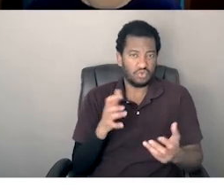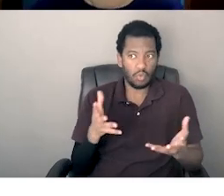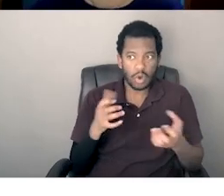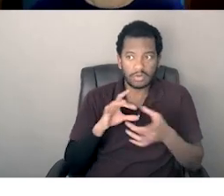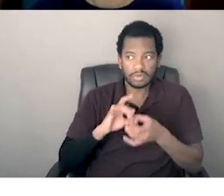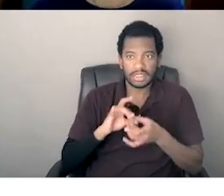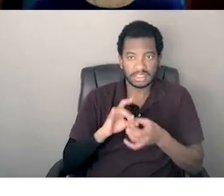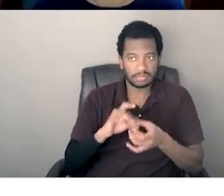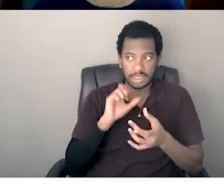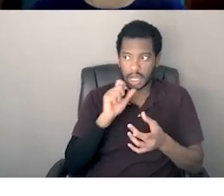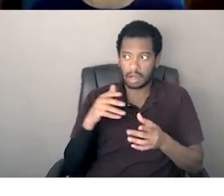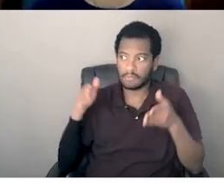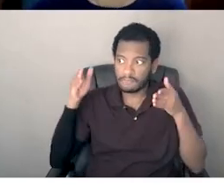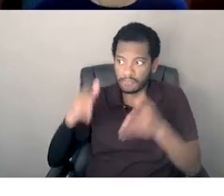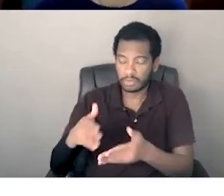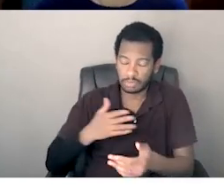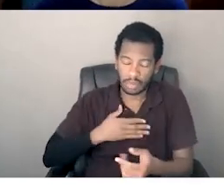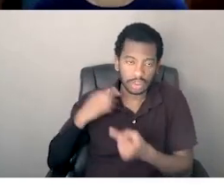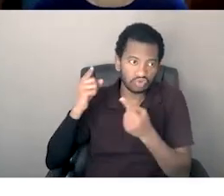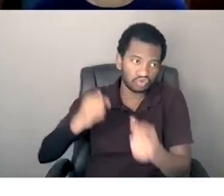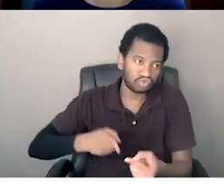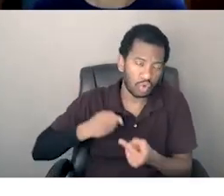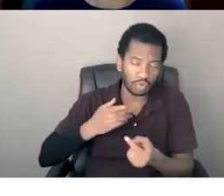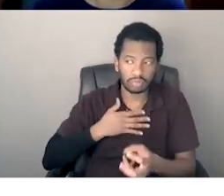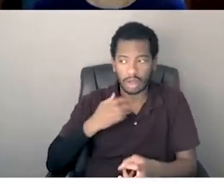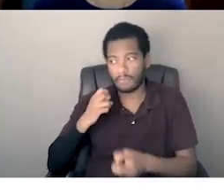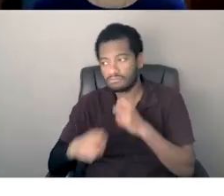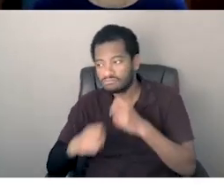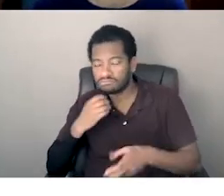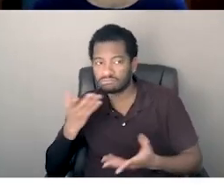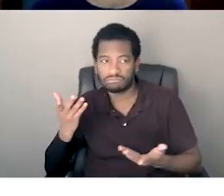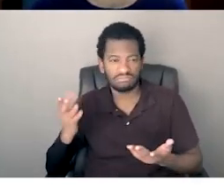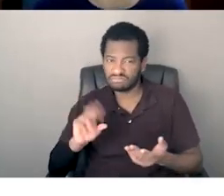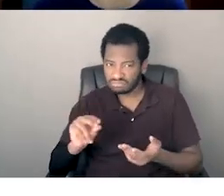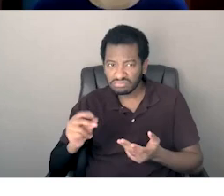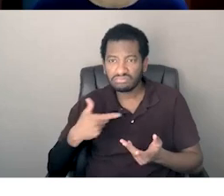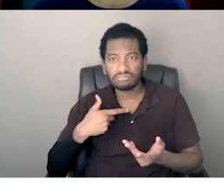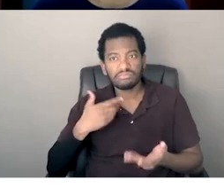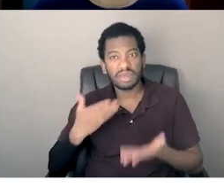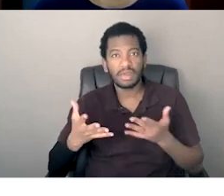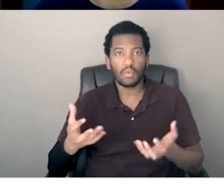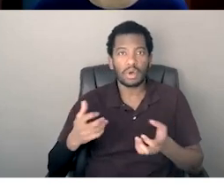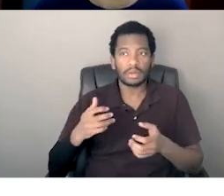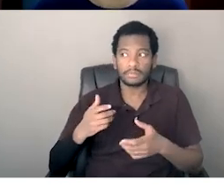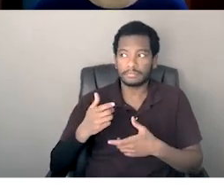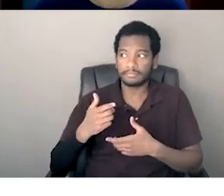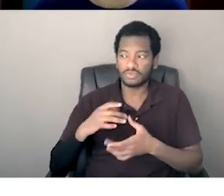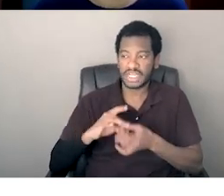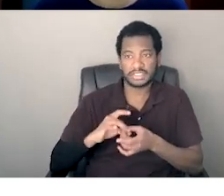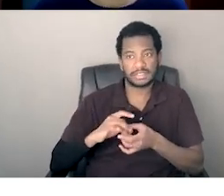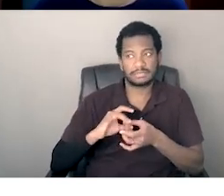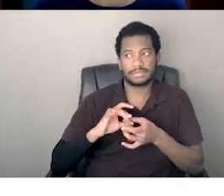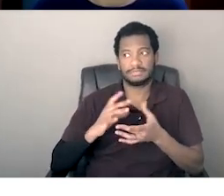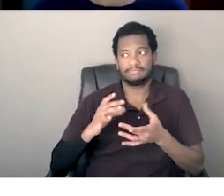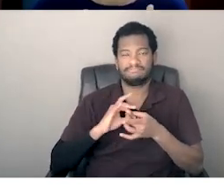with or what I'm working on. We might want relationships that have to do with interest area. And so